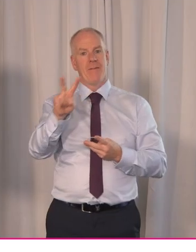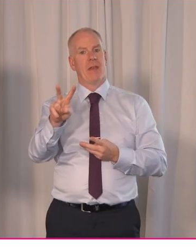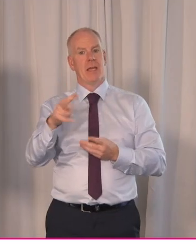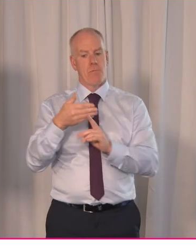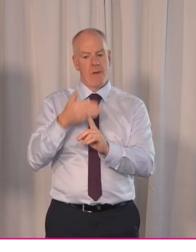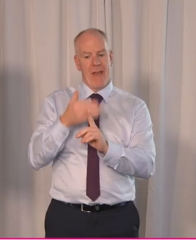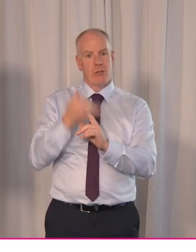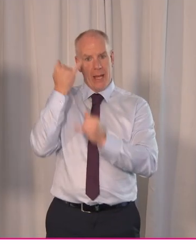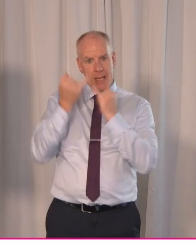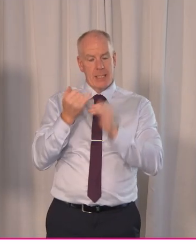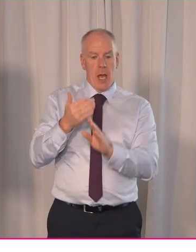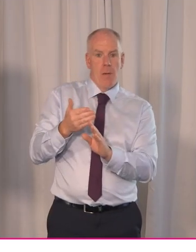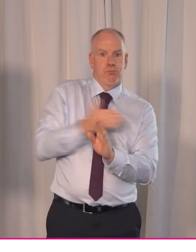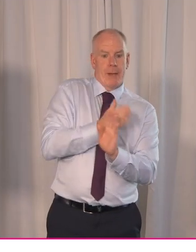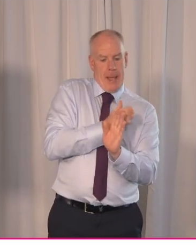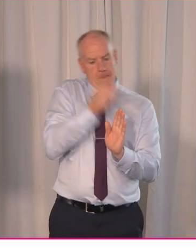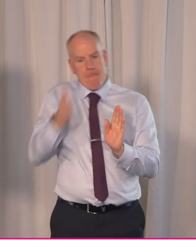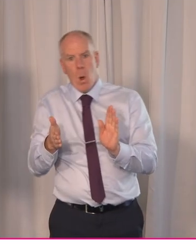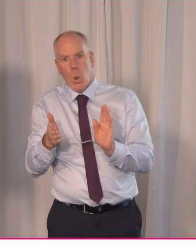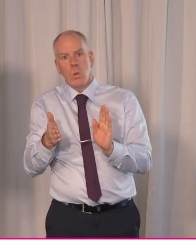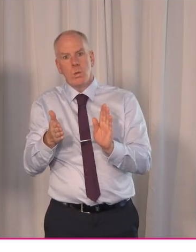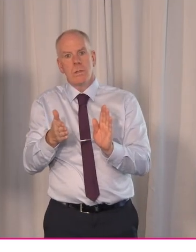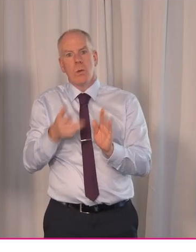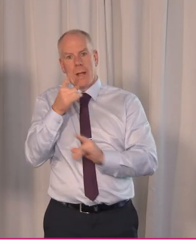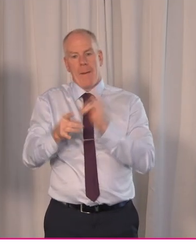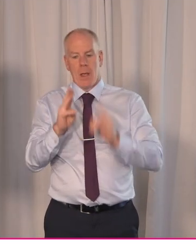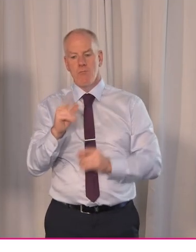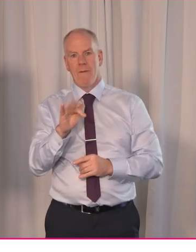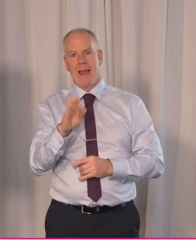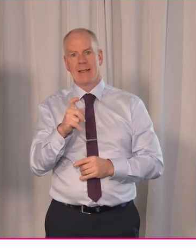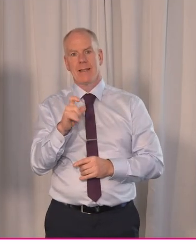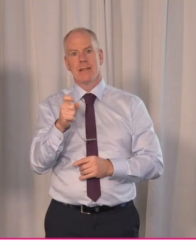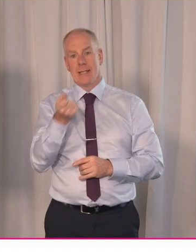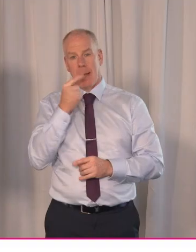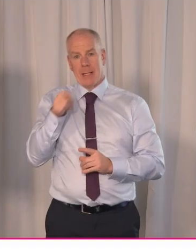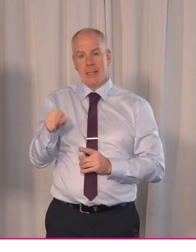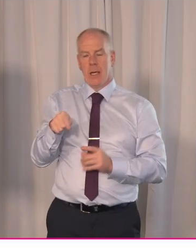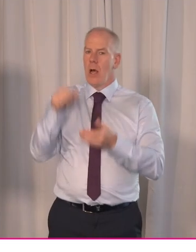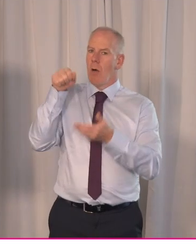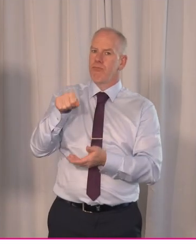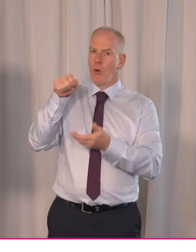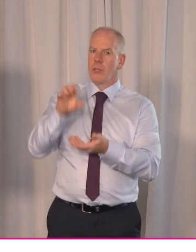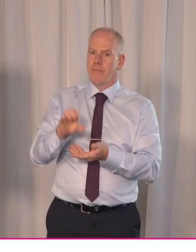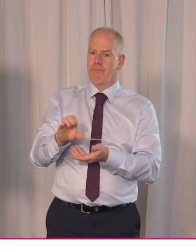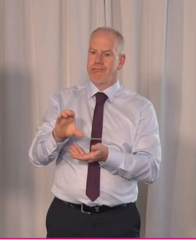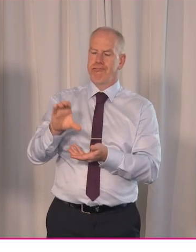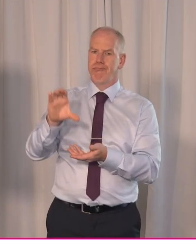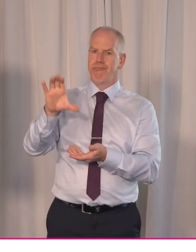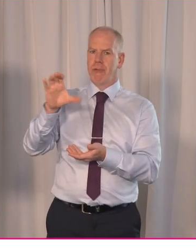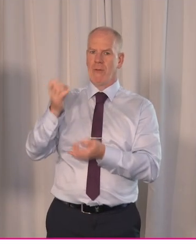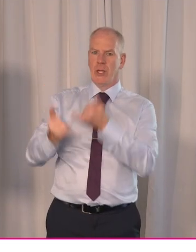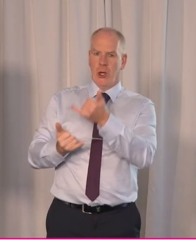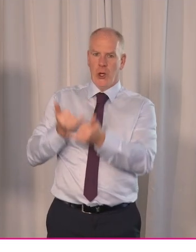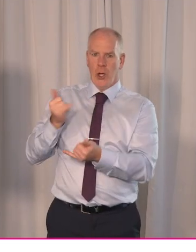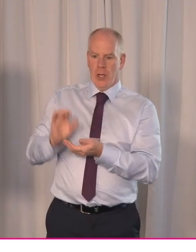initiatives, including pre- and post-exposure prophylaxis. And the budget in those areas are progressively growing year on year.